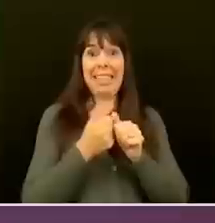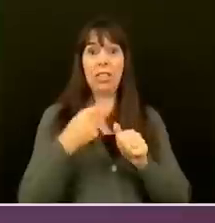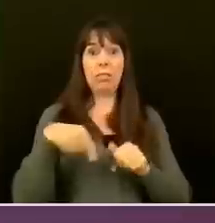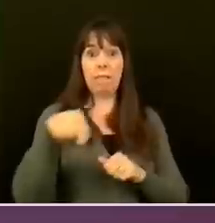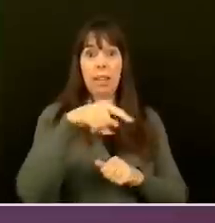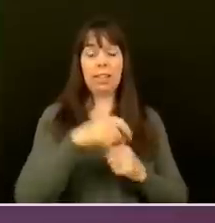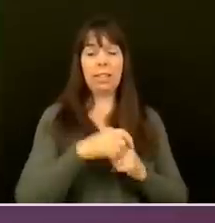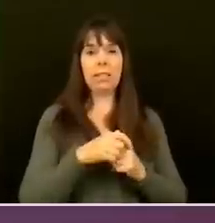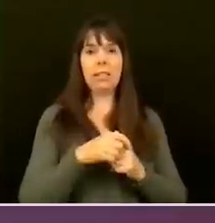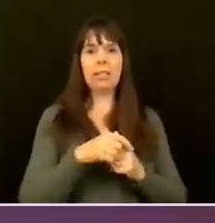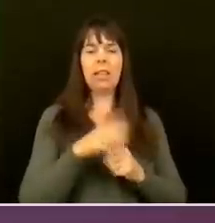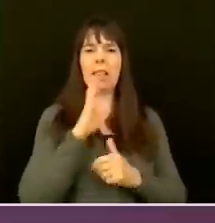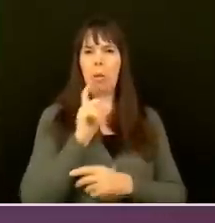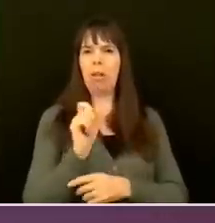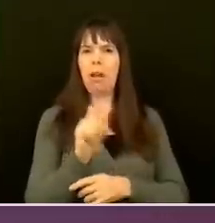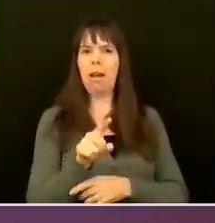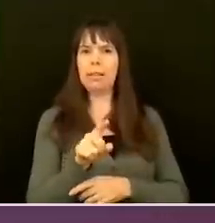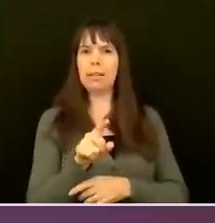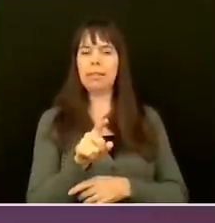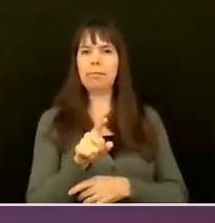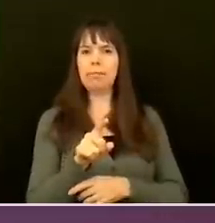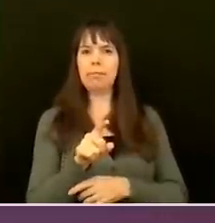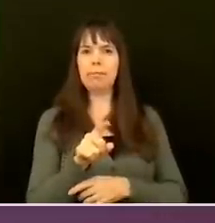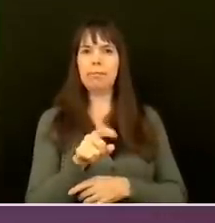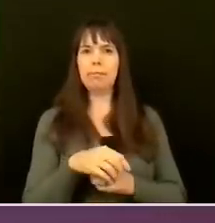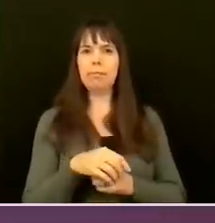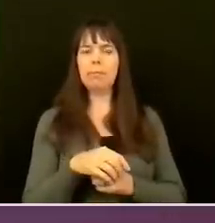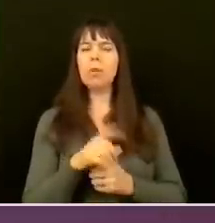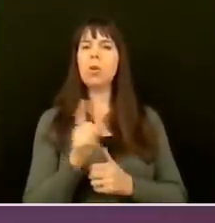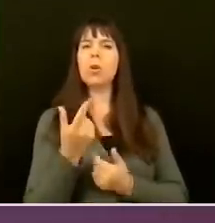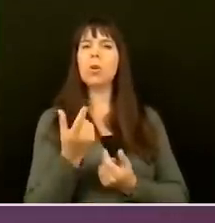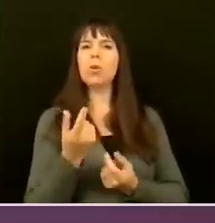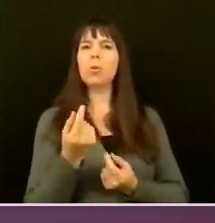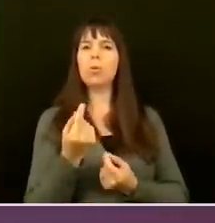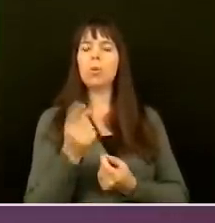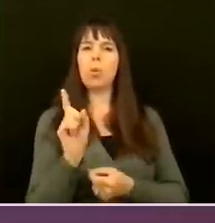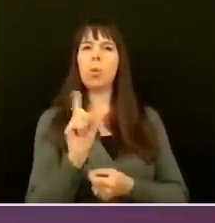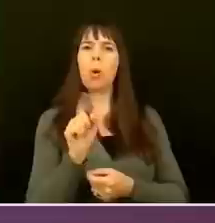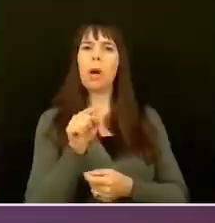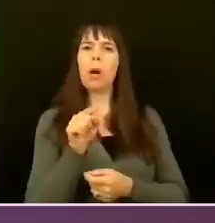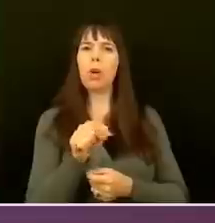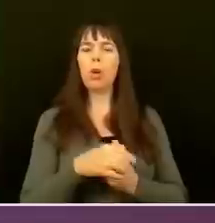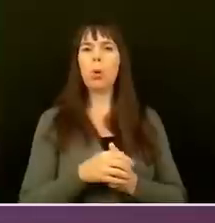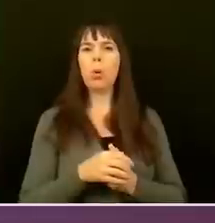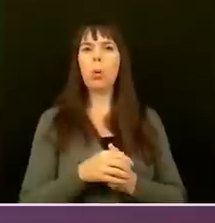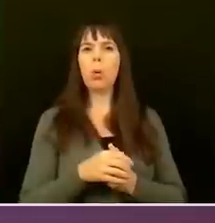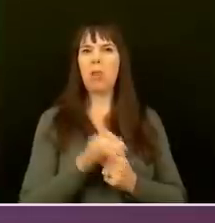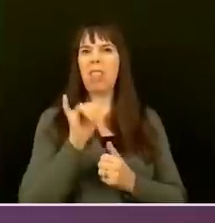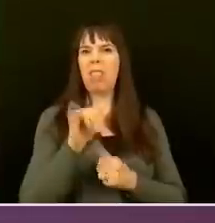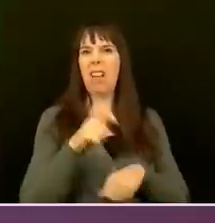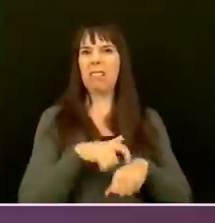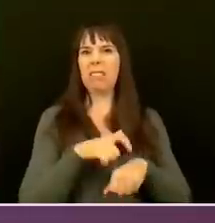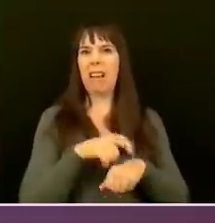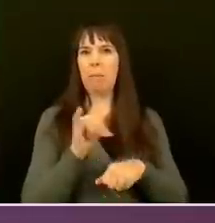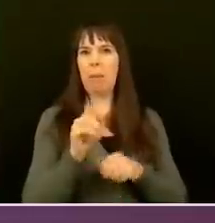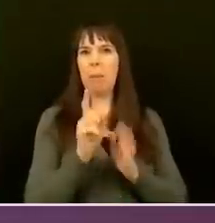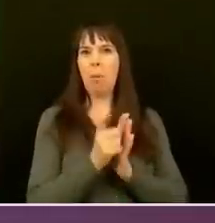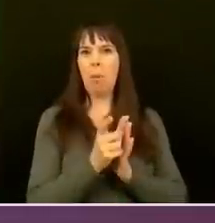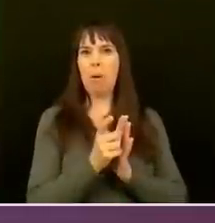and they will ask us, where were you at that moment?